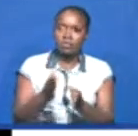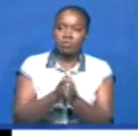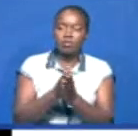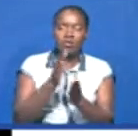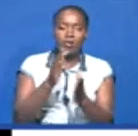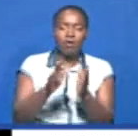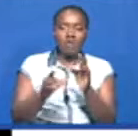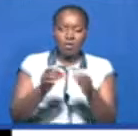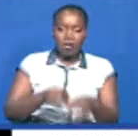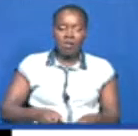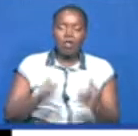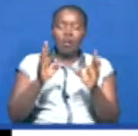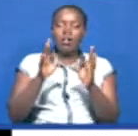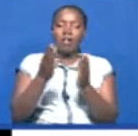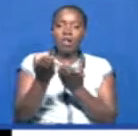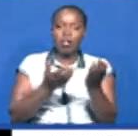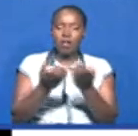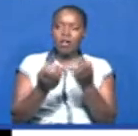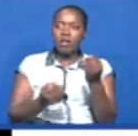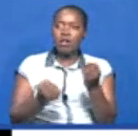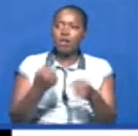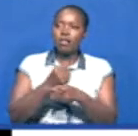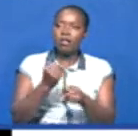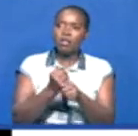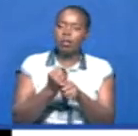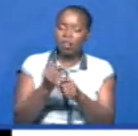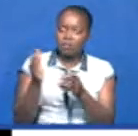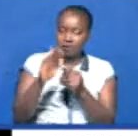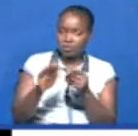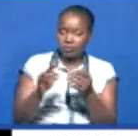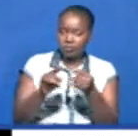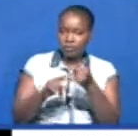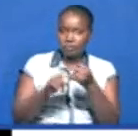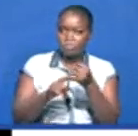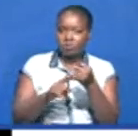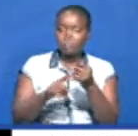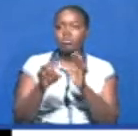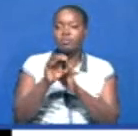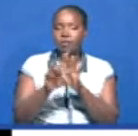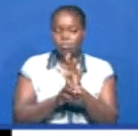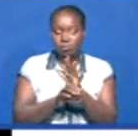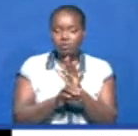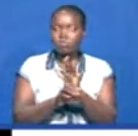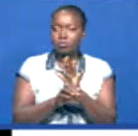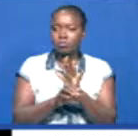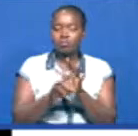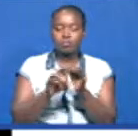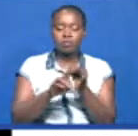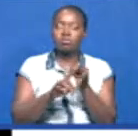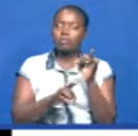trade is founded in the following areas. One is the Constitution. Two,